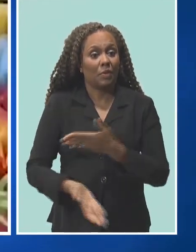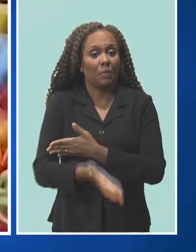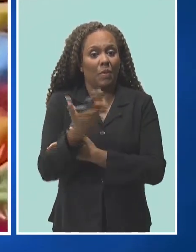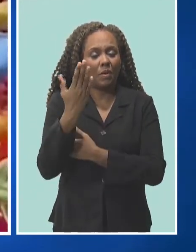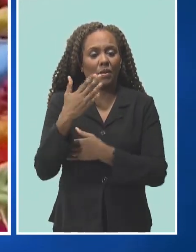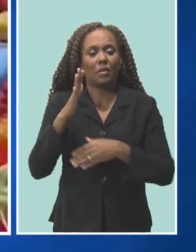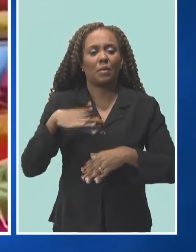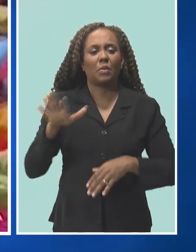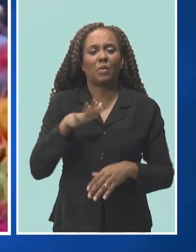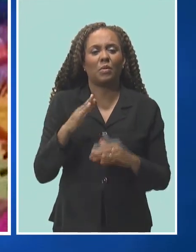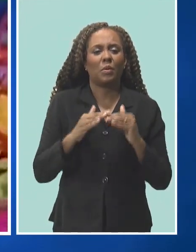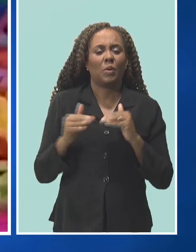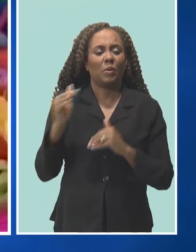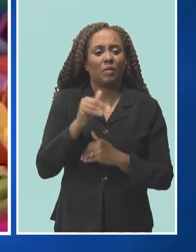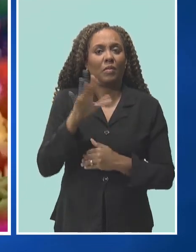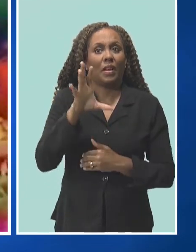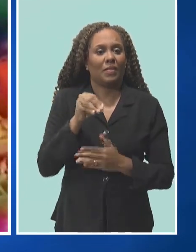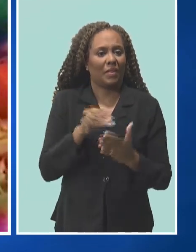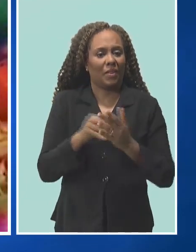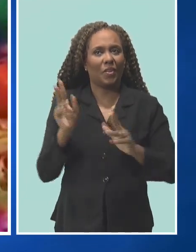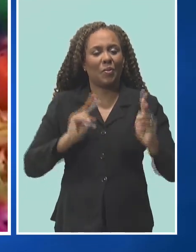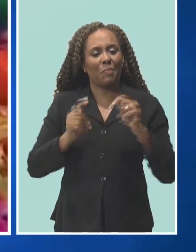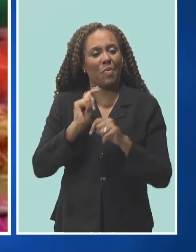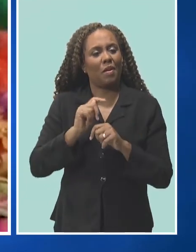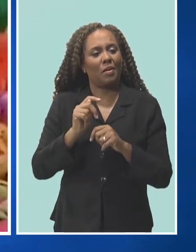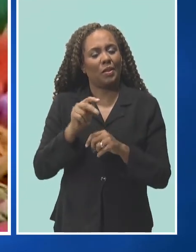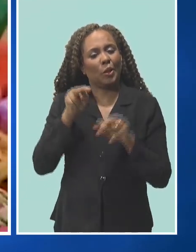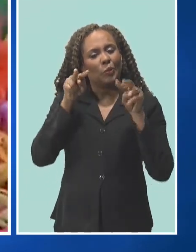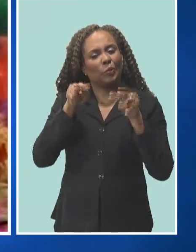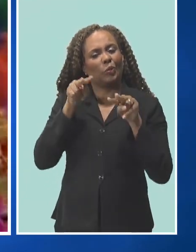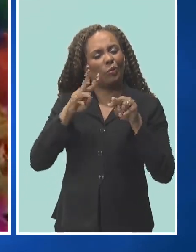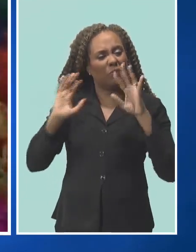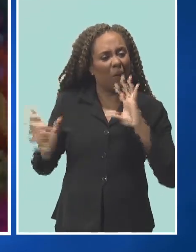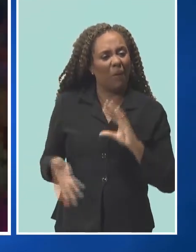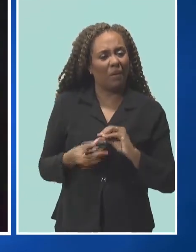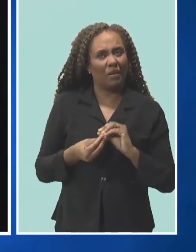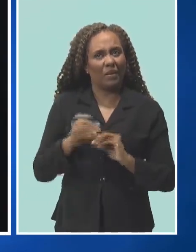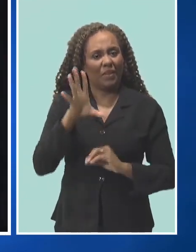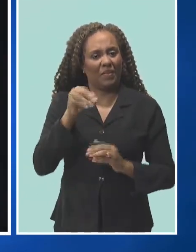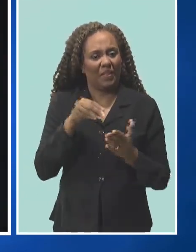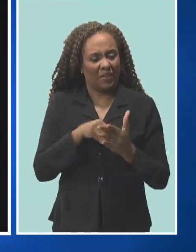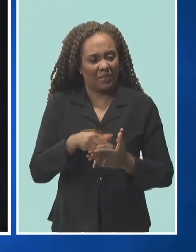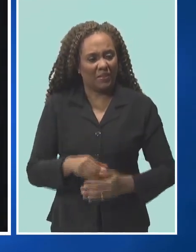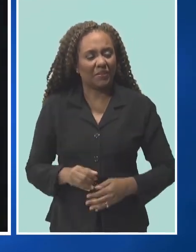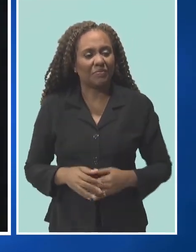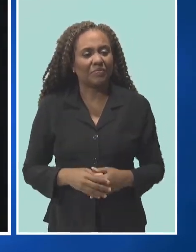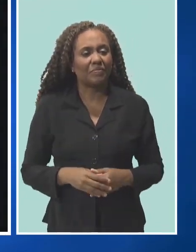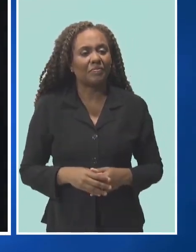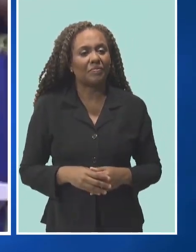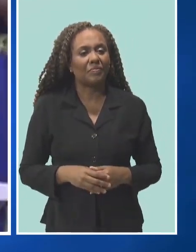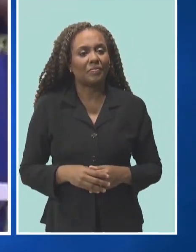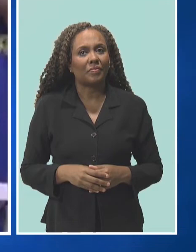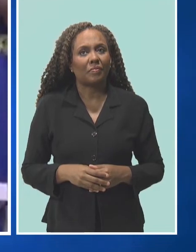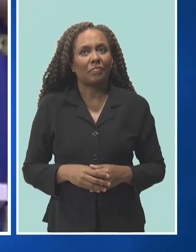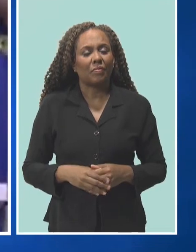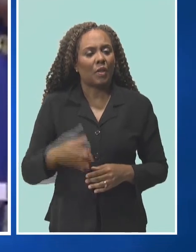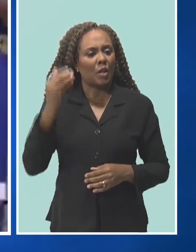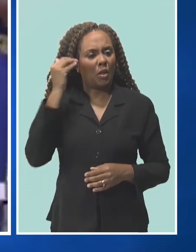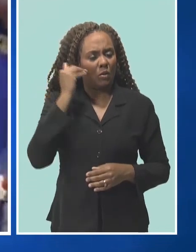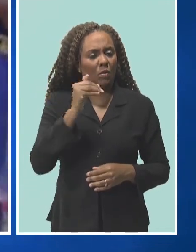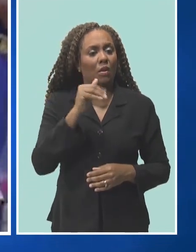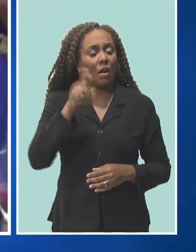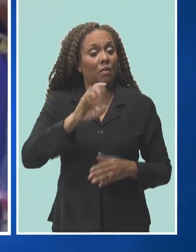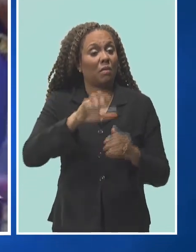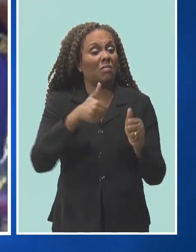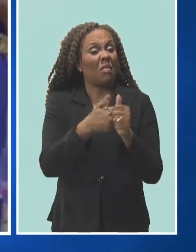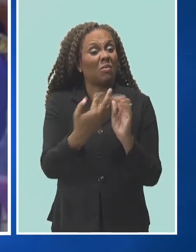up to about over 50,000 views in total. Jacobs says while keeping with COVID-19 protocols and